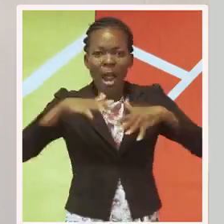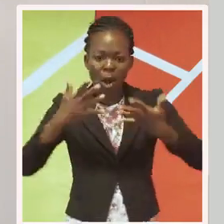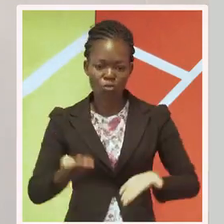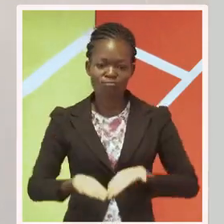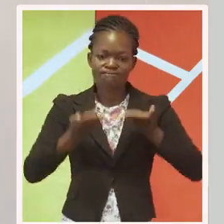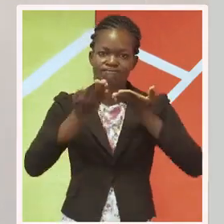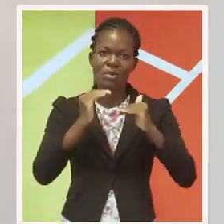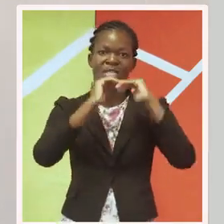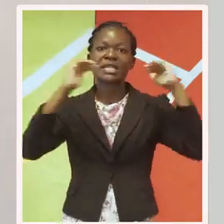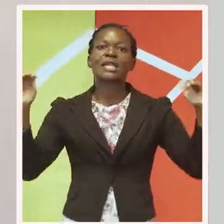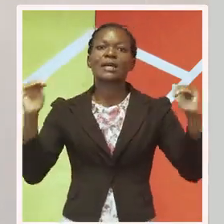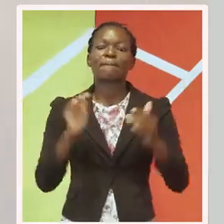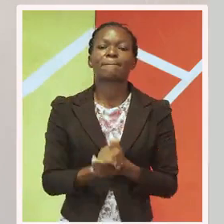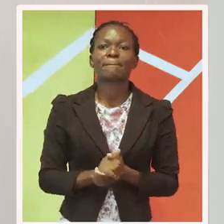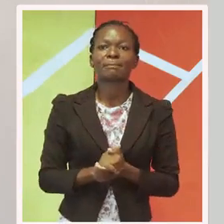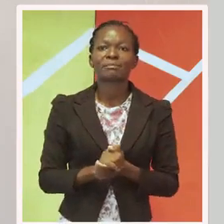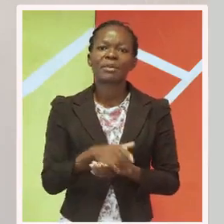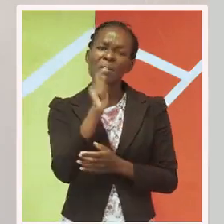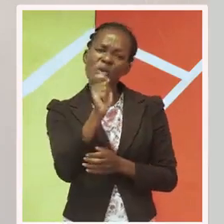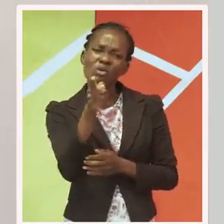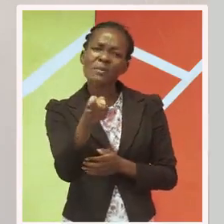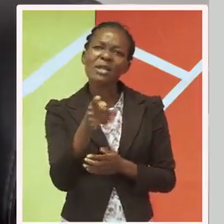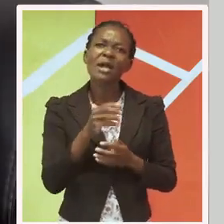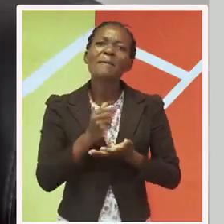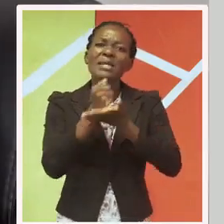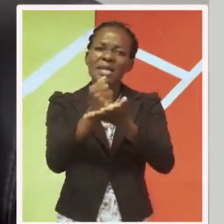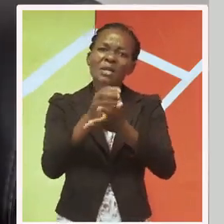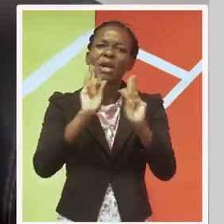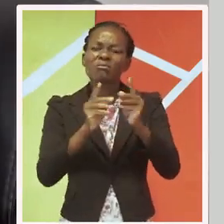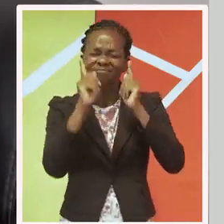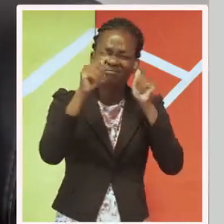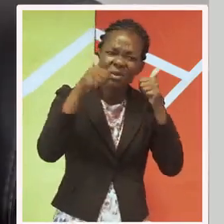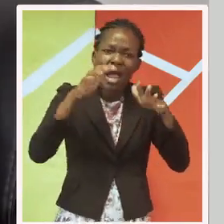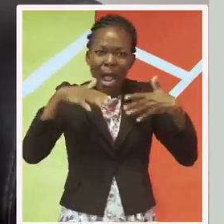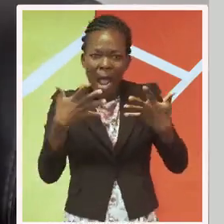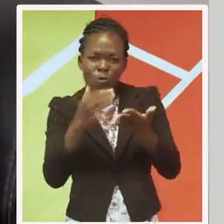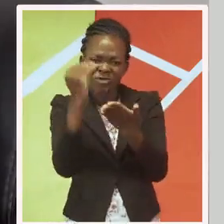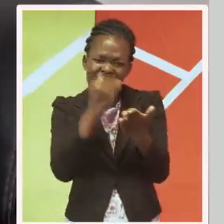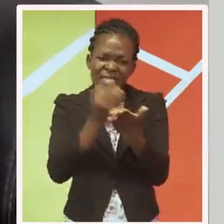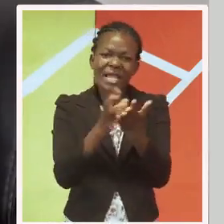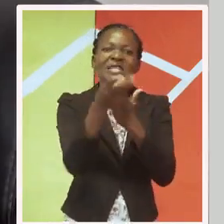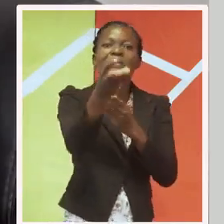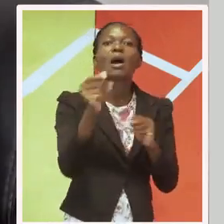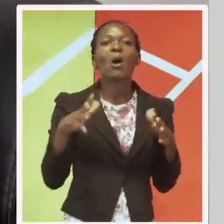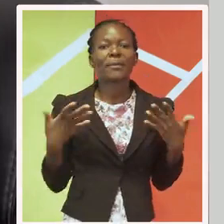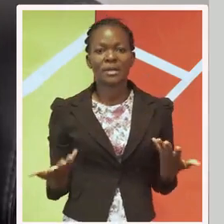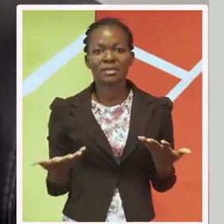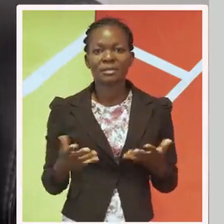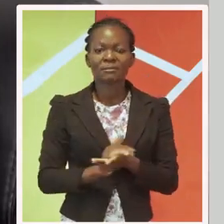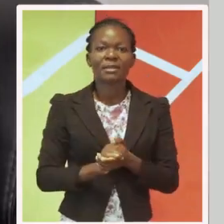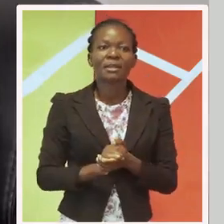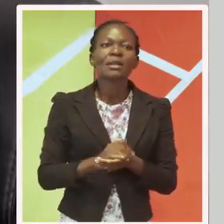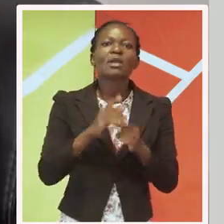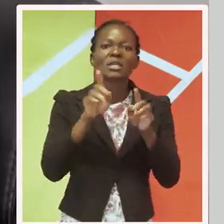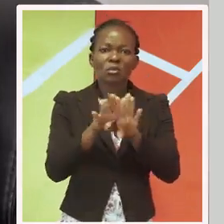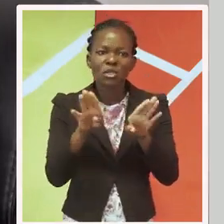economic decisions that promote gender equality. These tools determine the rates of taxation. For